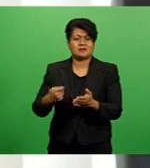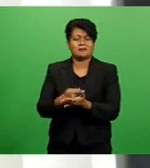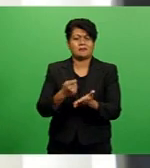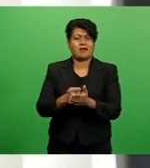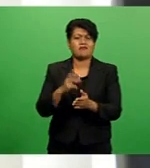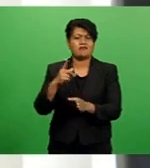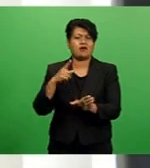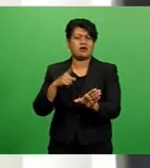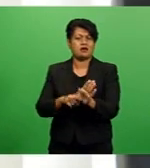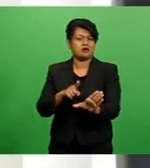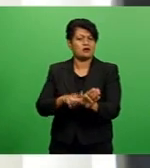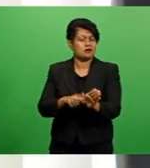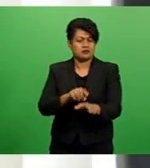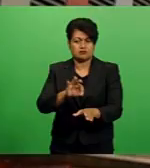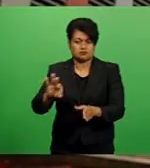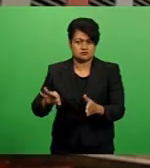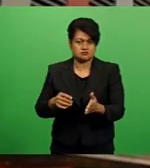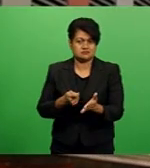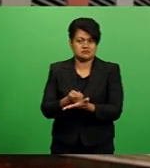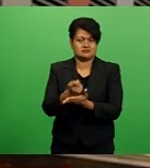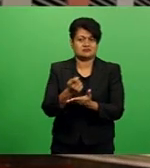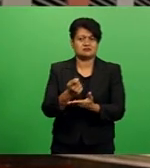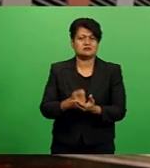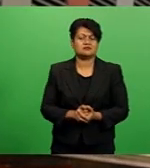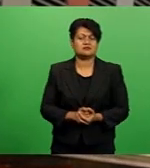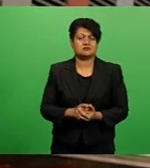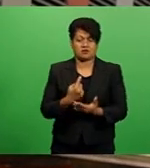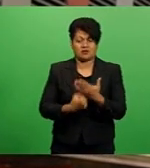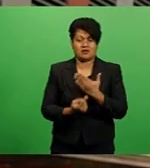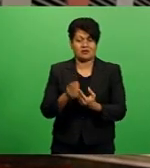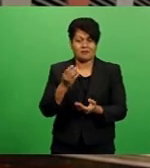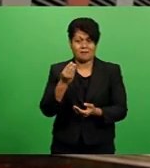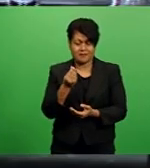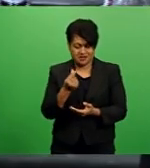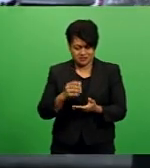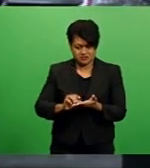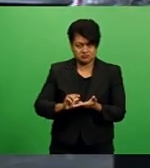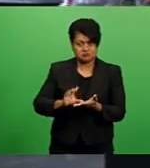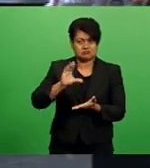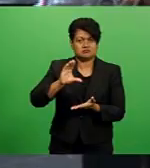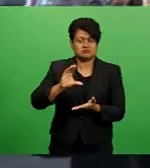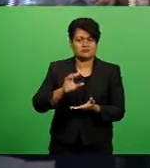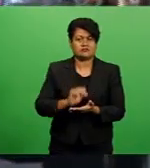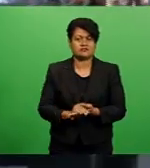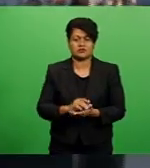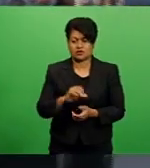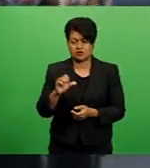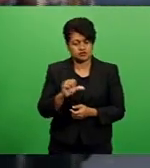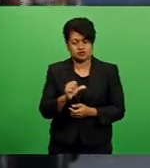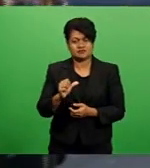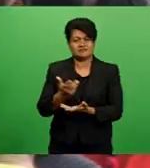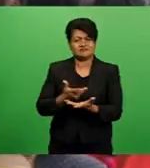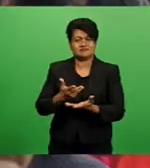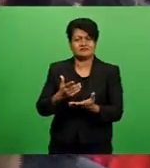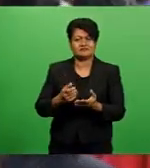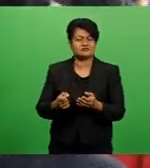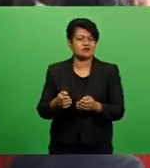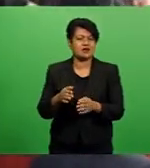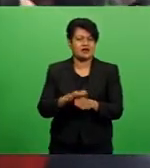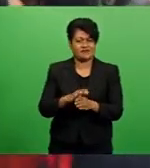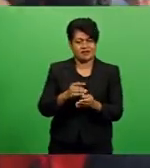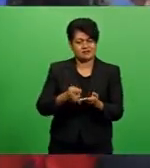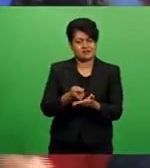amount of rate owed has increased. The Municipal Council have also implemented a payment system to recover rates. Kritika